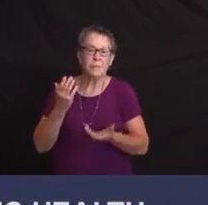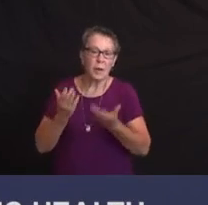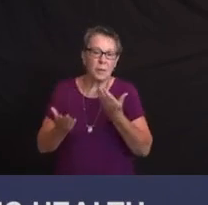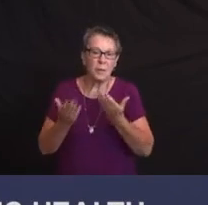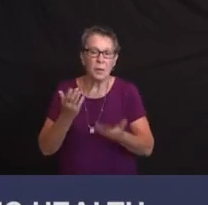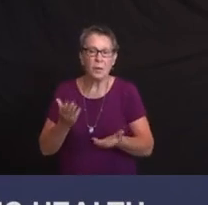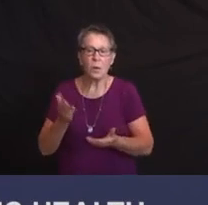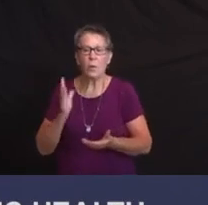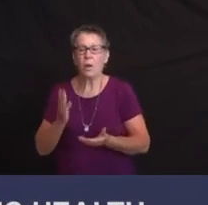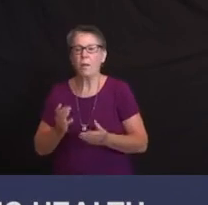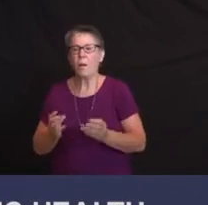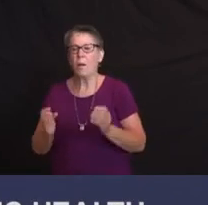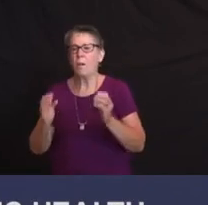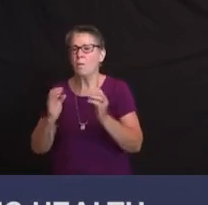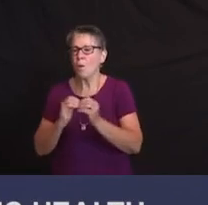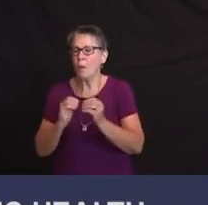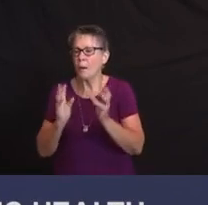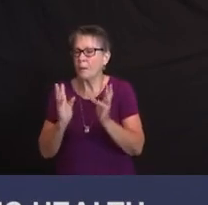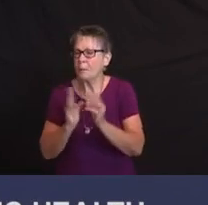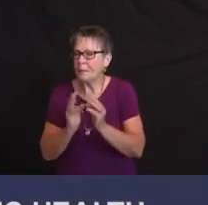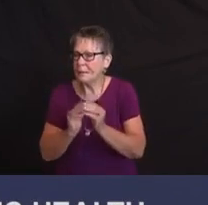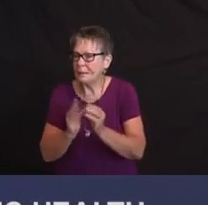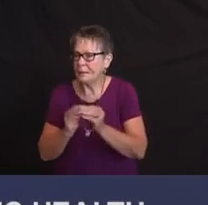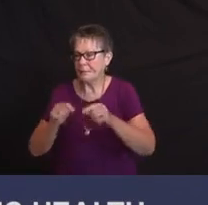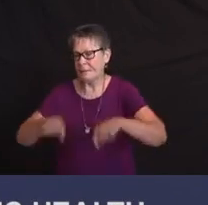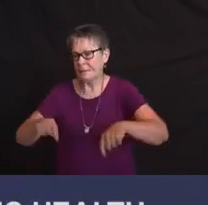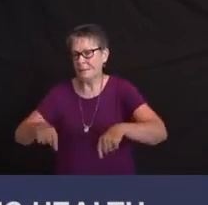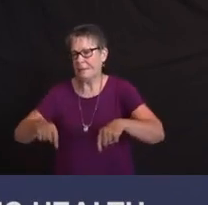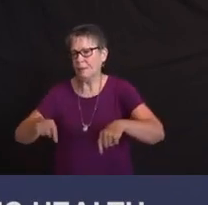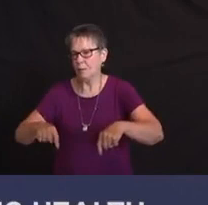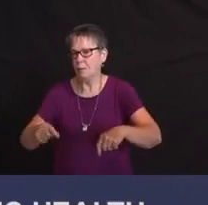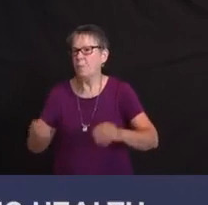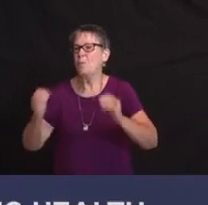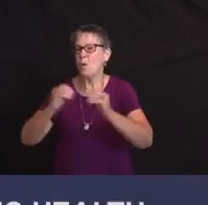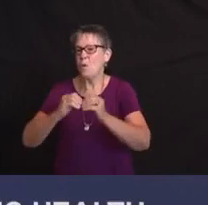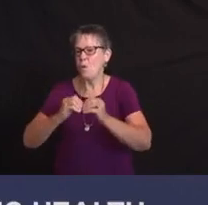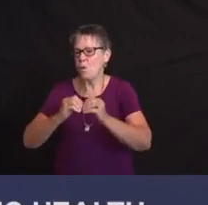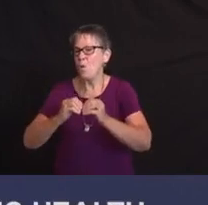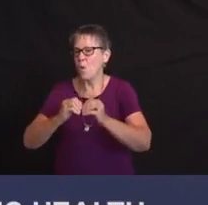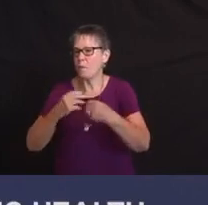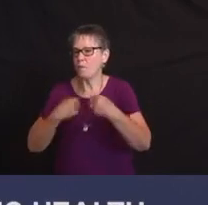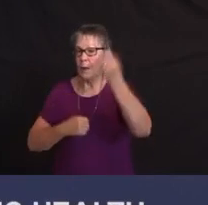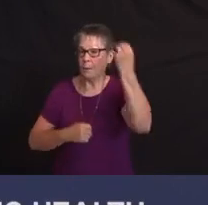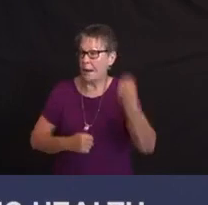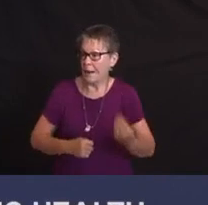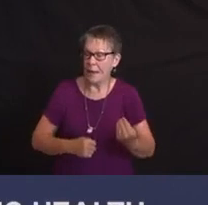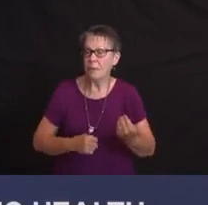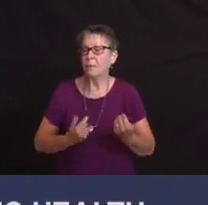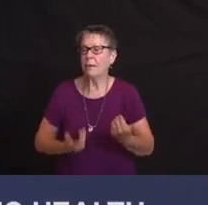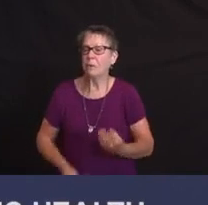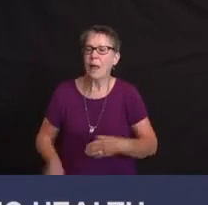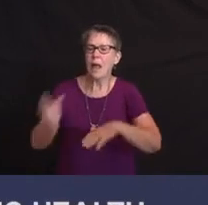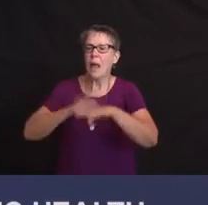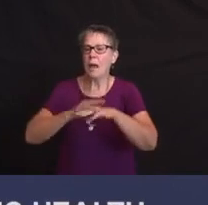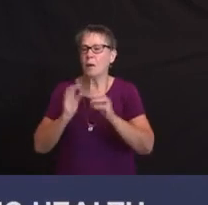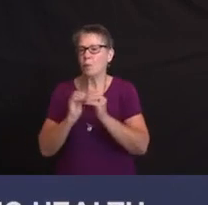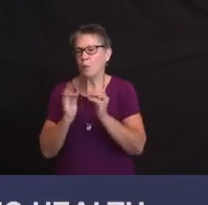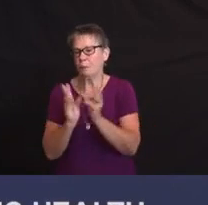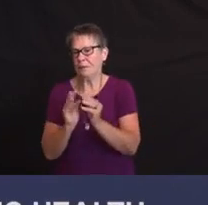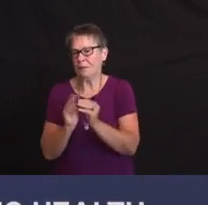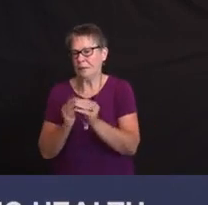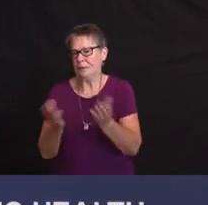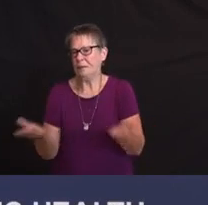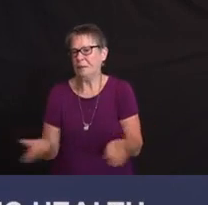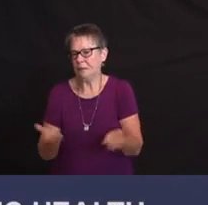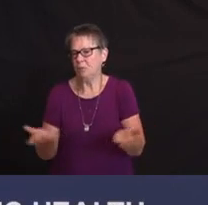things look. I hope it's not because things get worse or get a lot worse. With that, Brent, let's start with you in the front row here. Good afternoon. Good